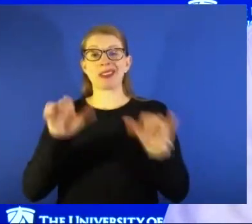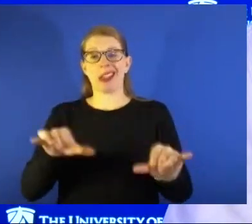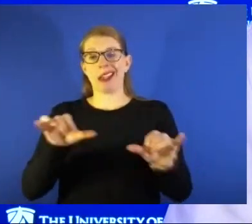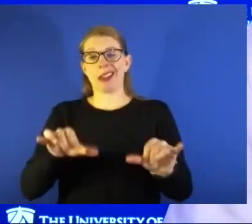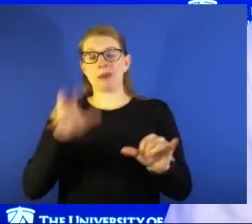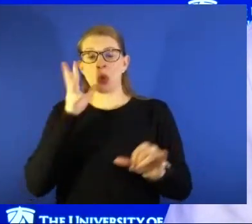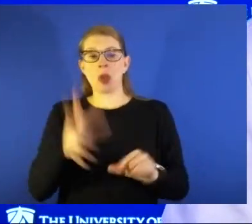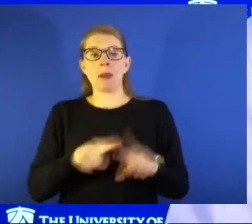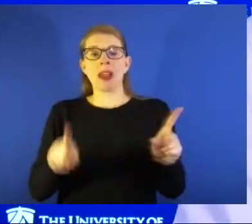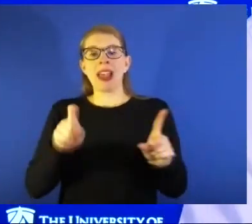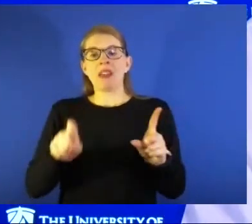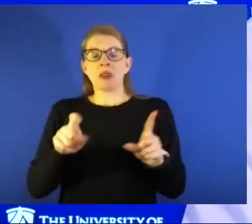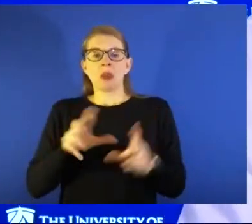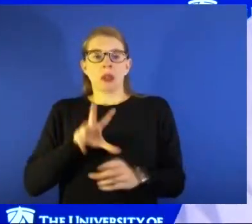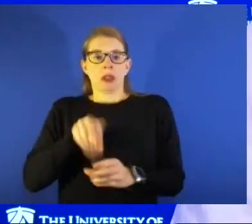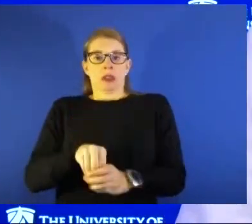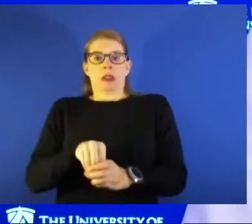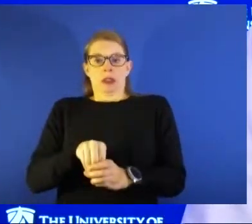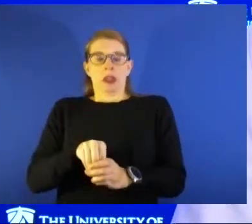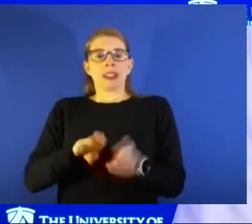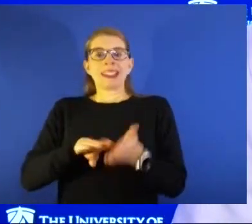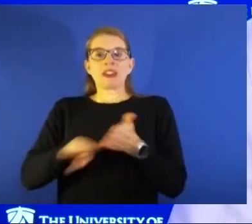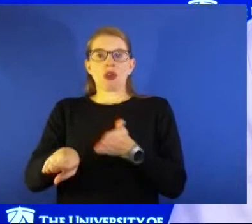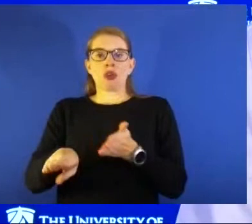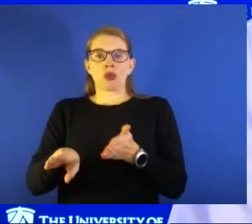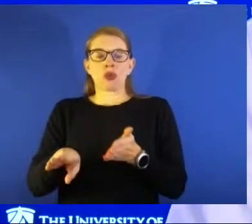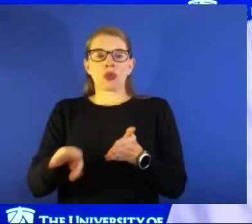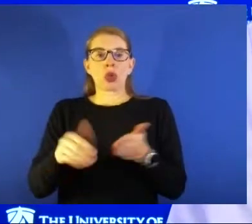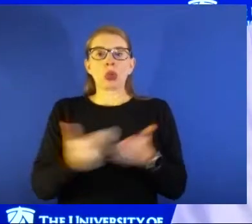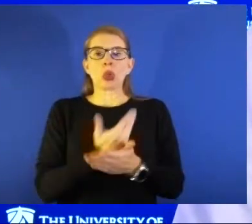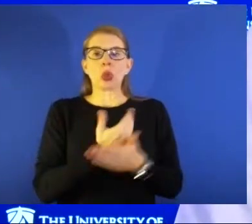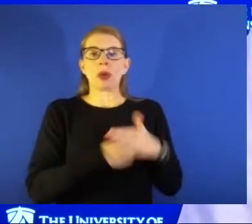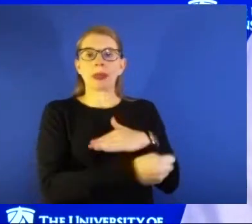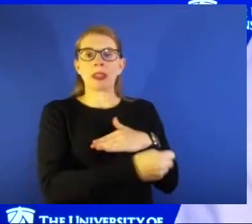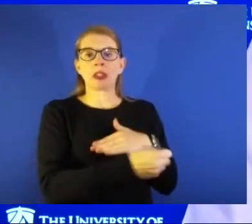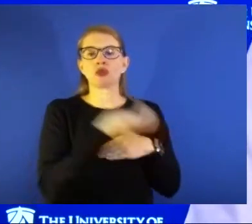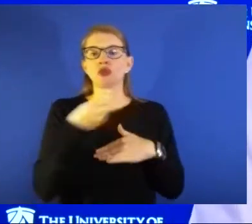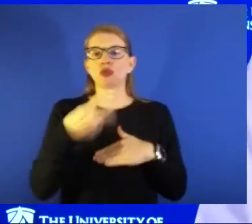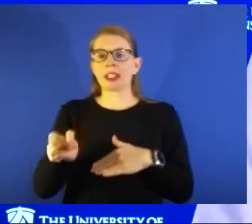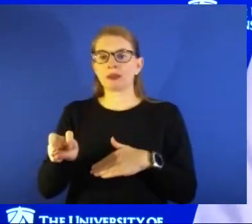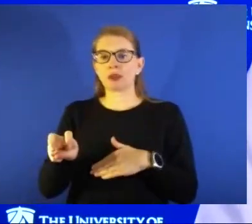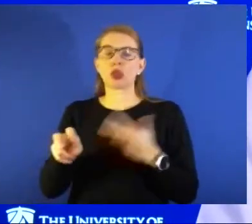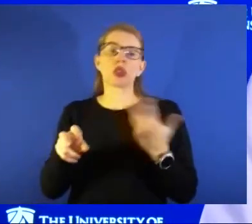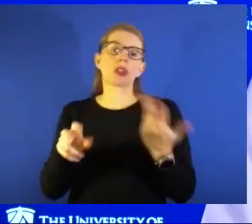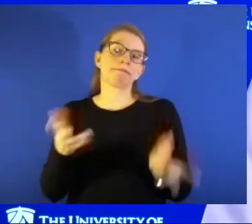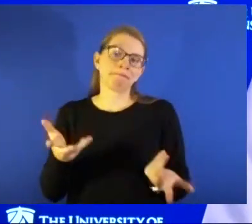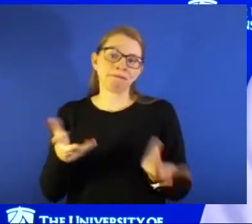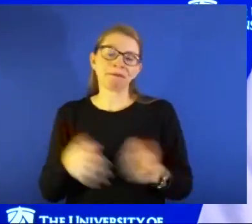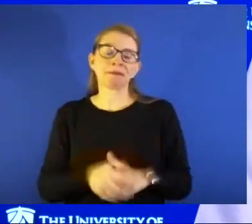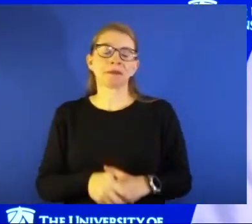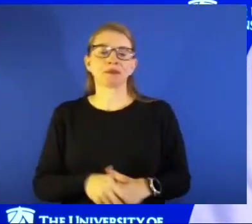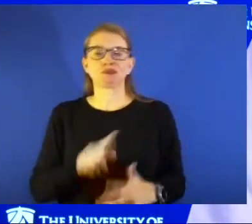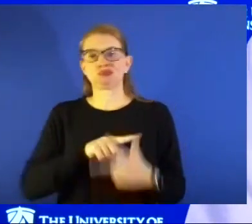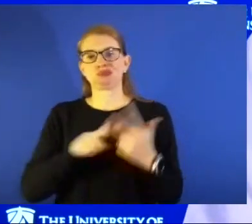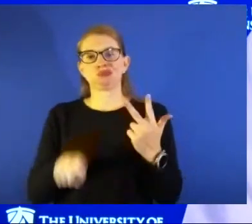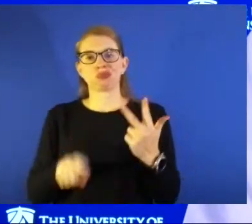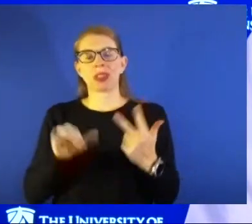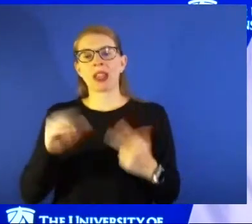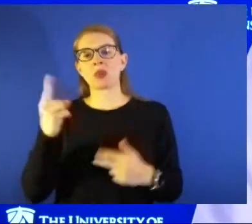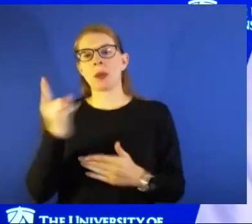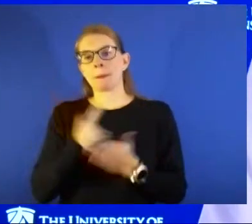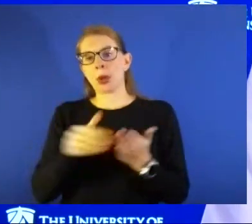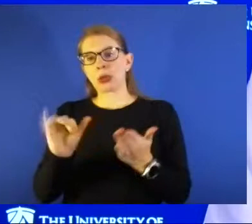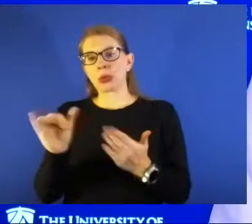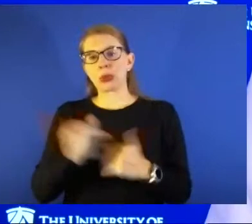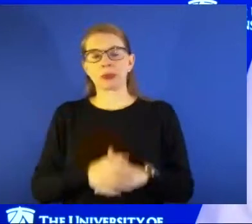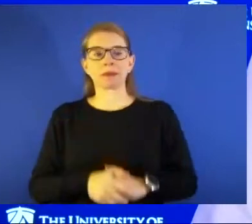take into account that does include discharges, new admissions, transfers in, and so, that would be one component as well, as we are getting